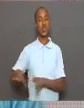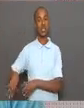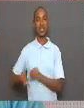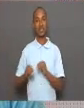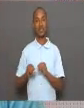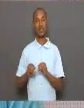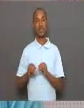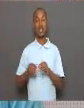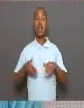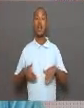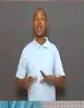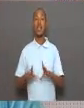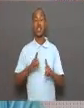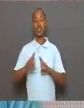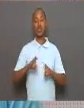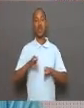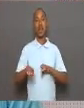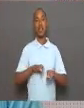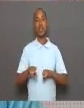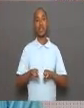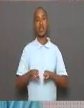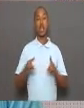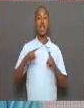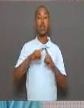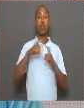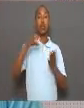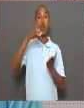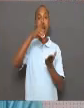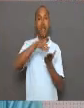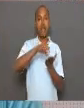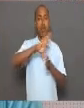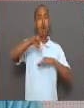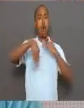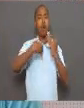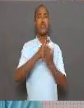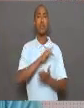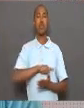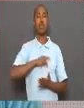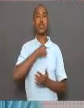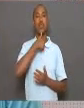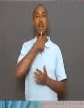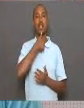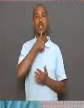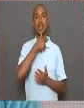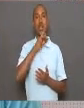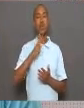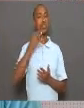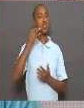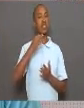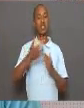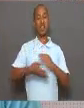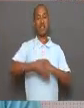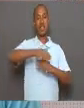Students, let us do an activity to review all of the properties of acids we have just